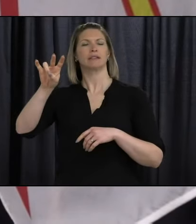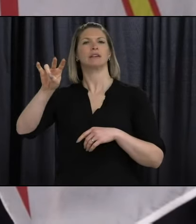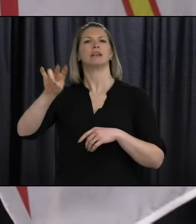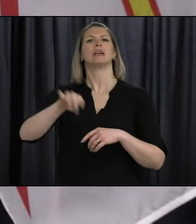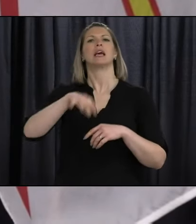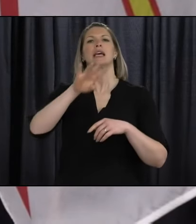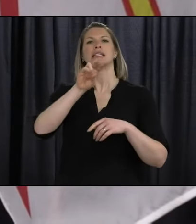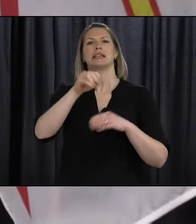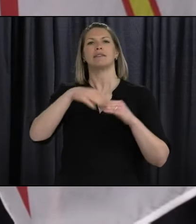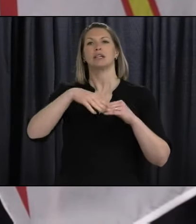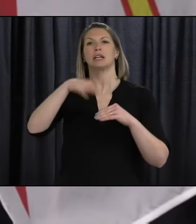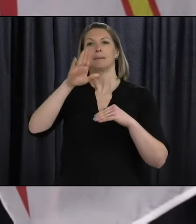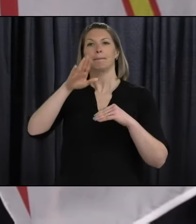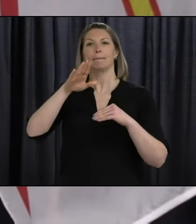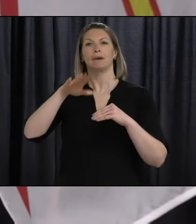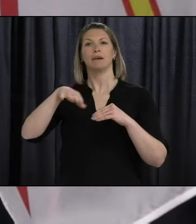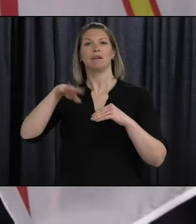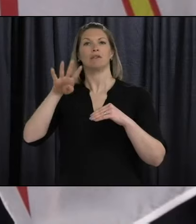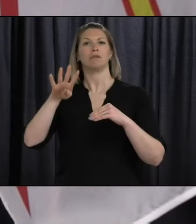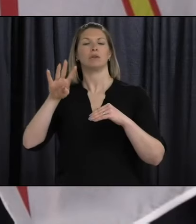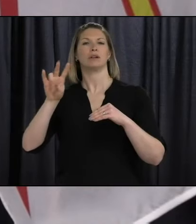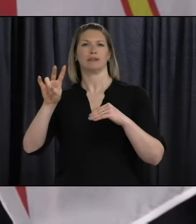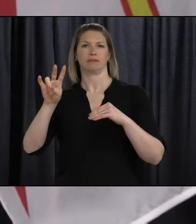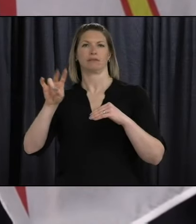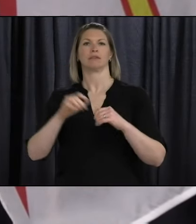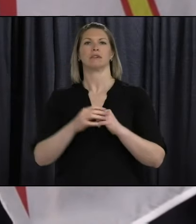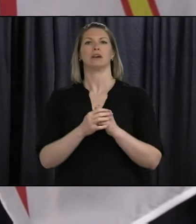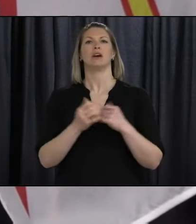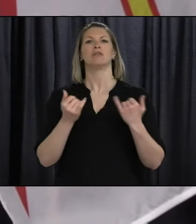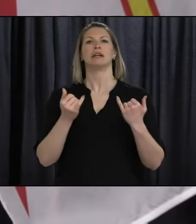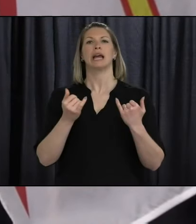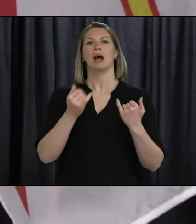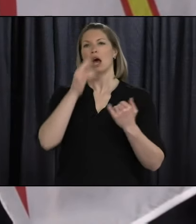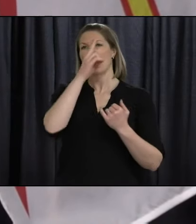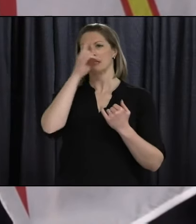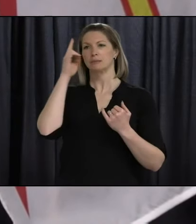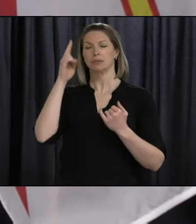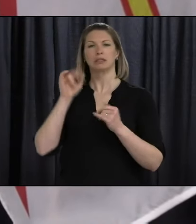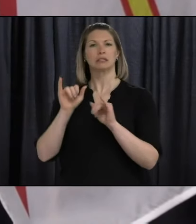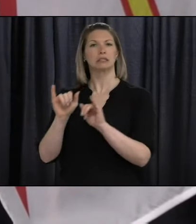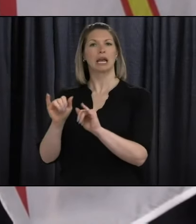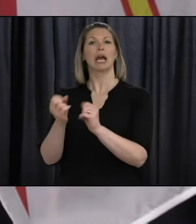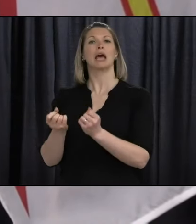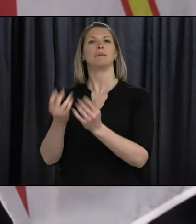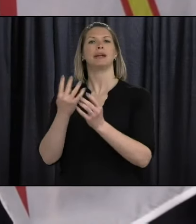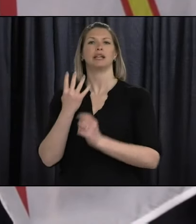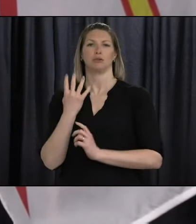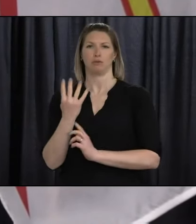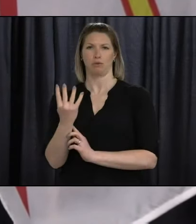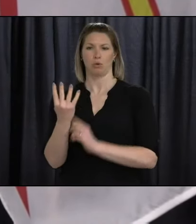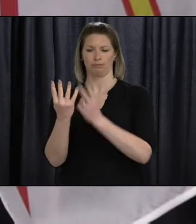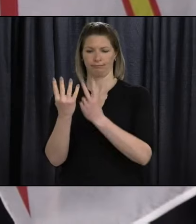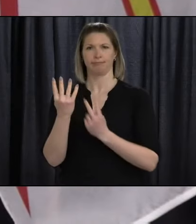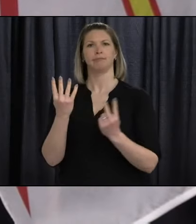who are 70 and above. 4 people are in hospital due to the virus, and of those 2 are in intensive care.